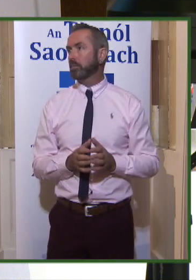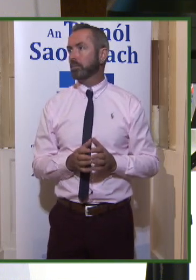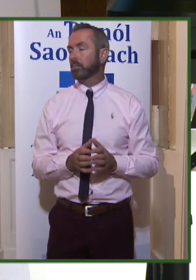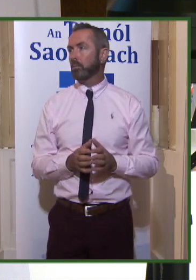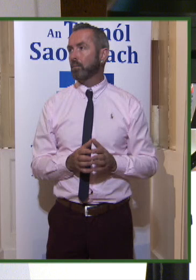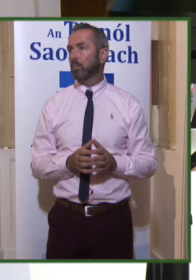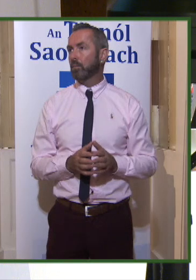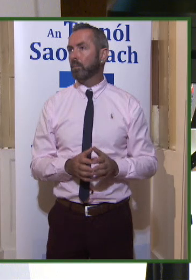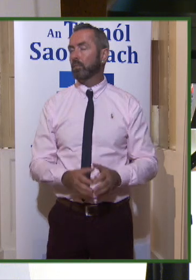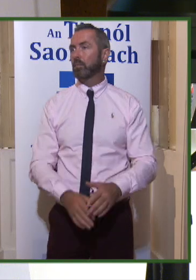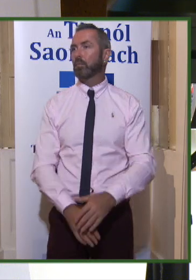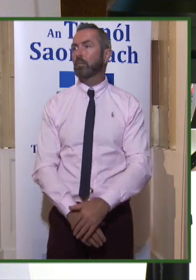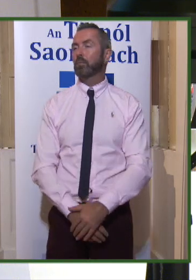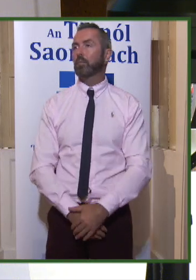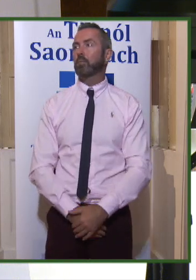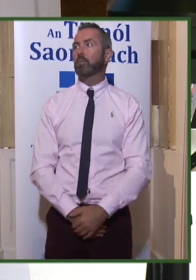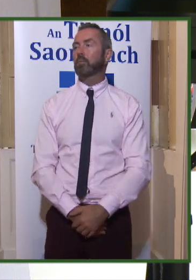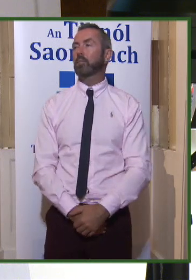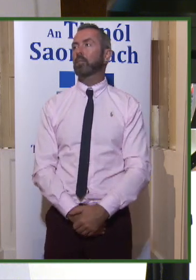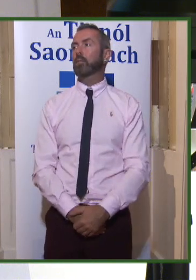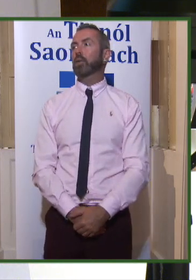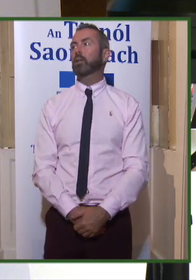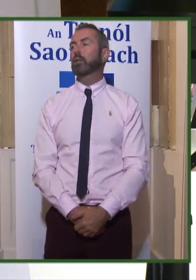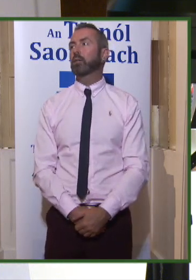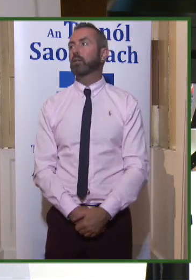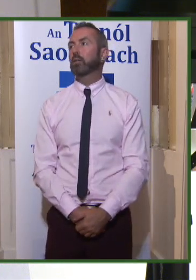secretarial support only to those 2 categories.